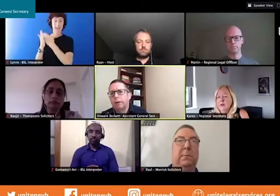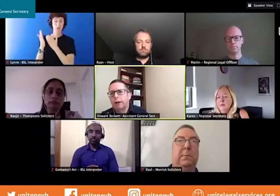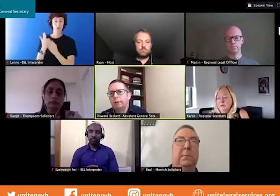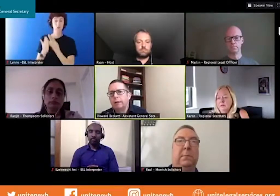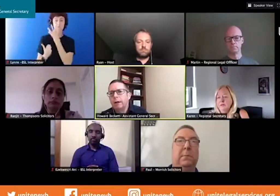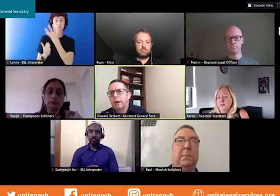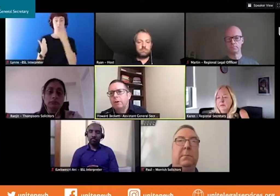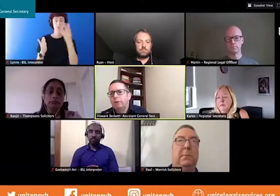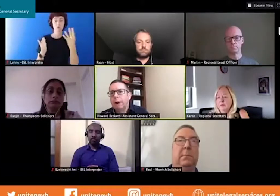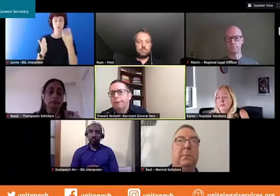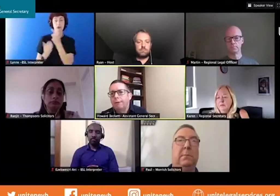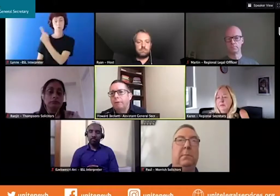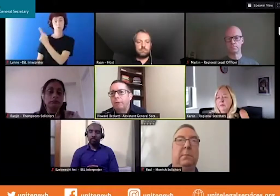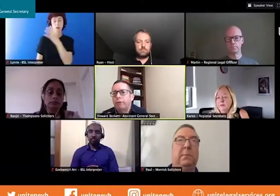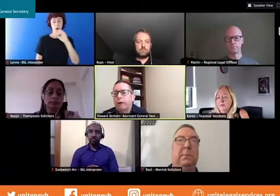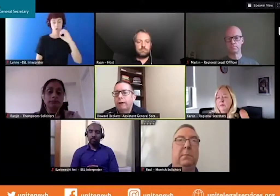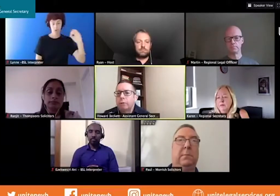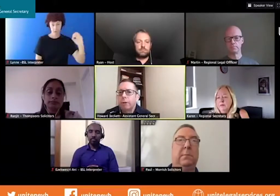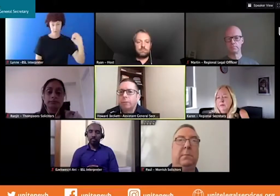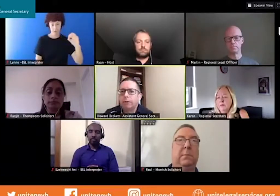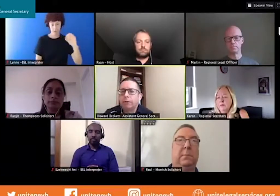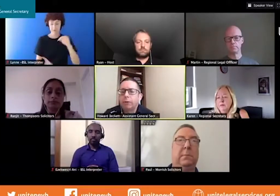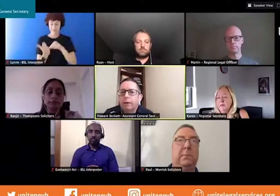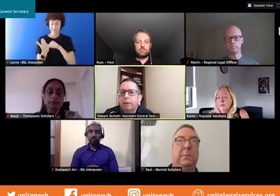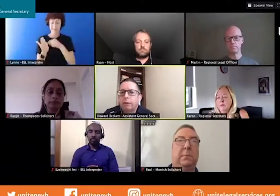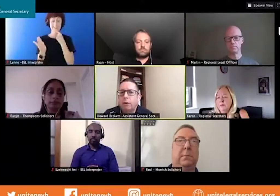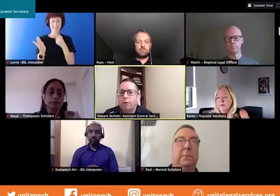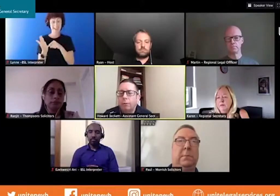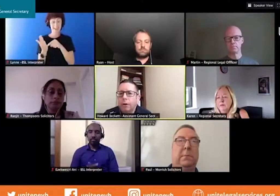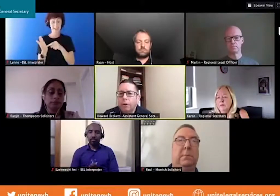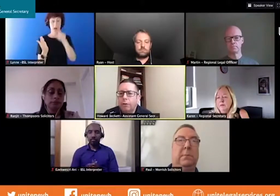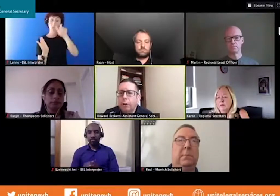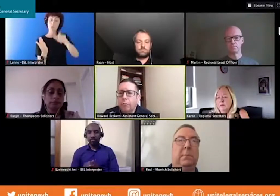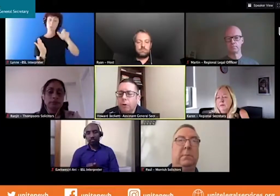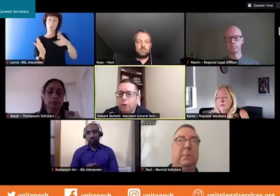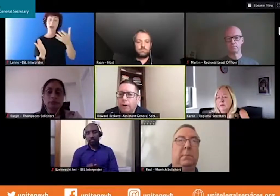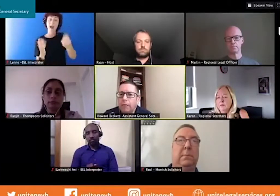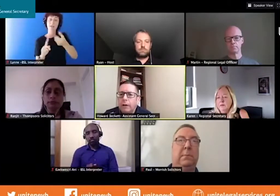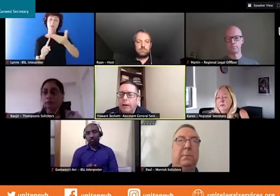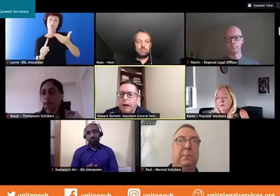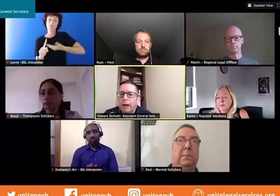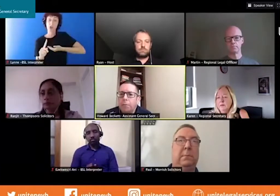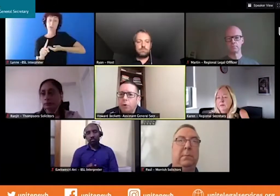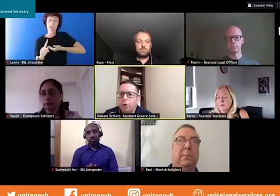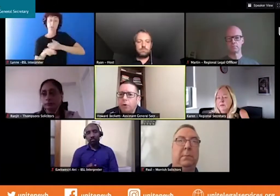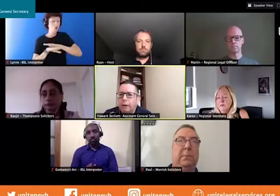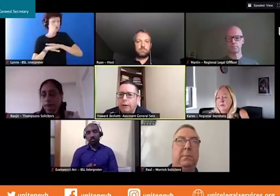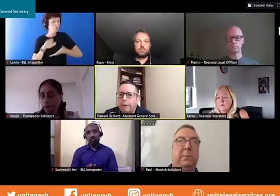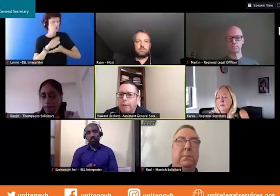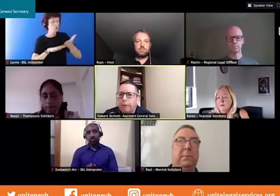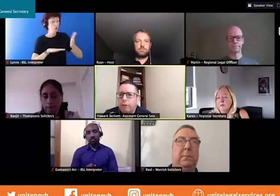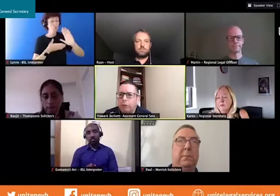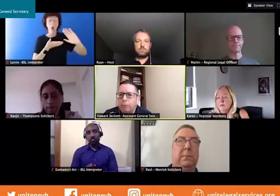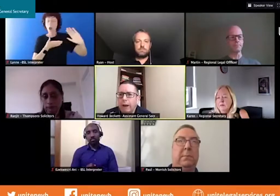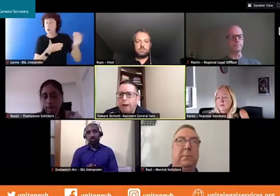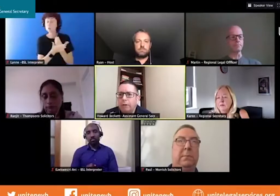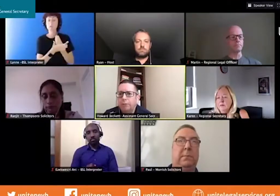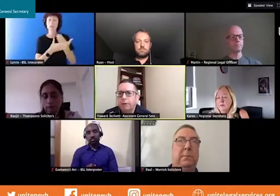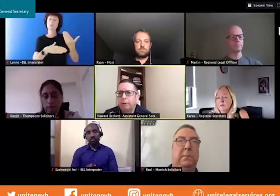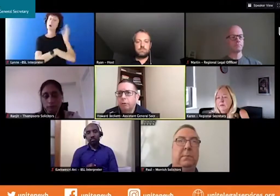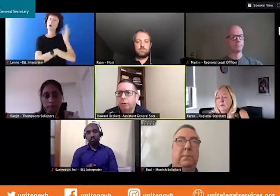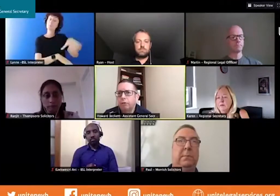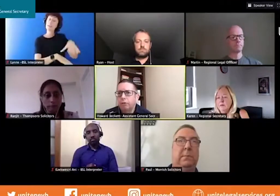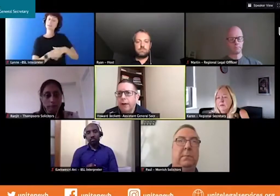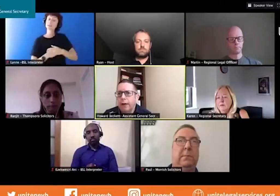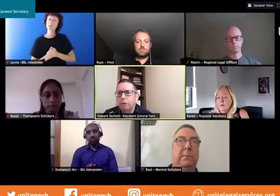employment acts, references the fact that people have a right not to be in an unsafe workplace. And importantly, that's a subjective right.